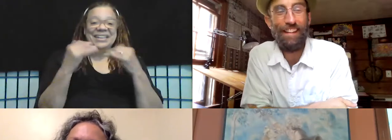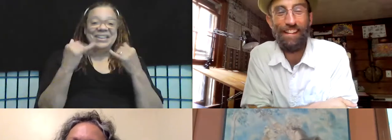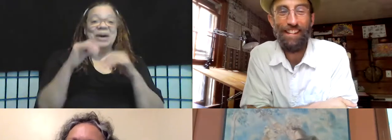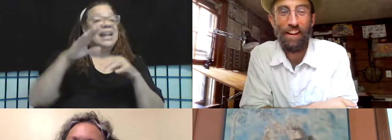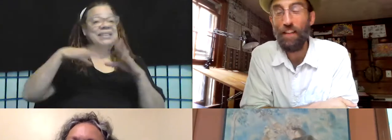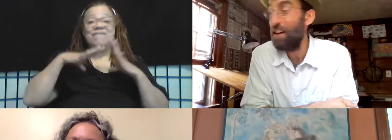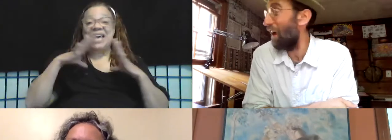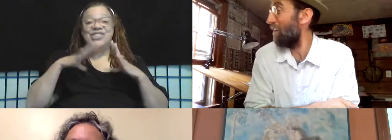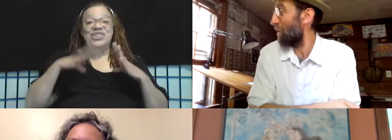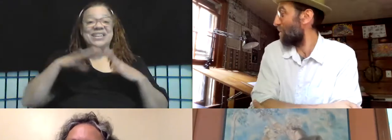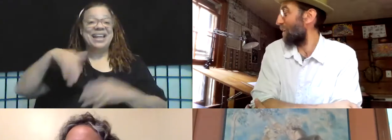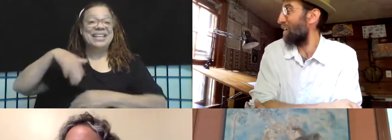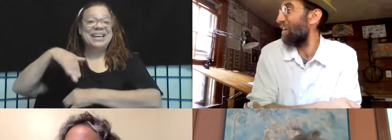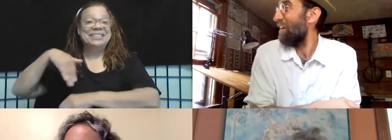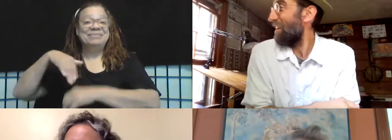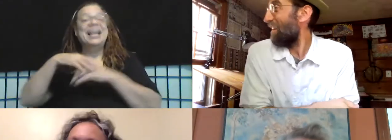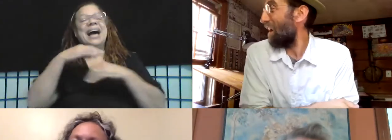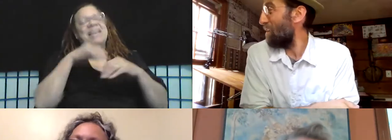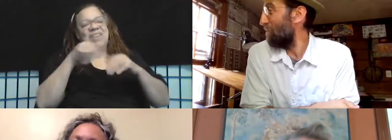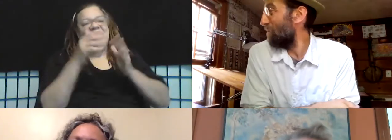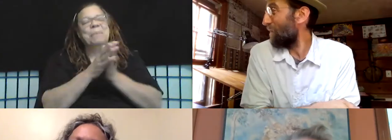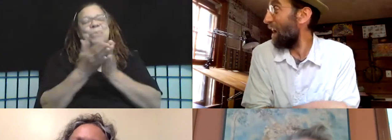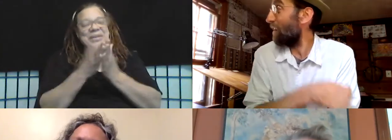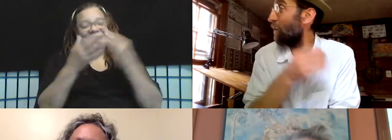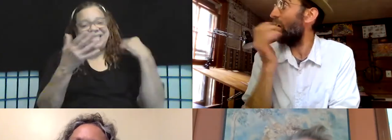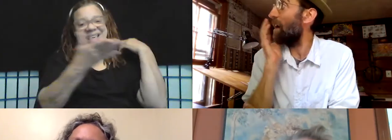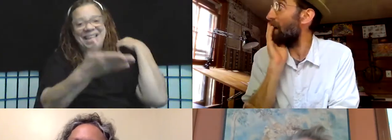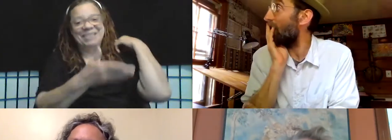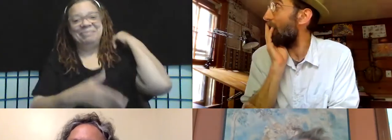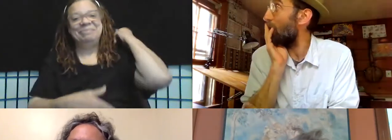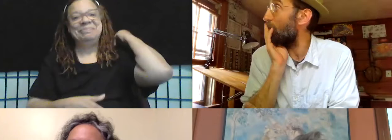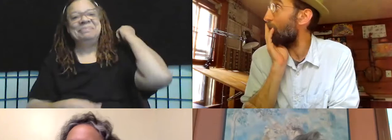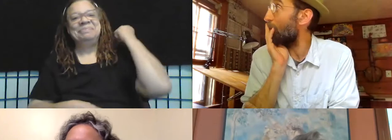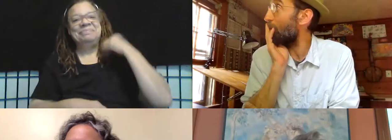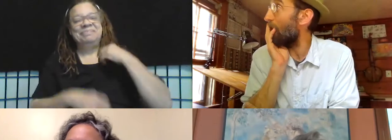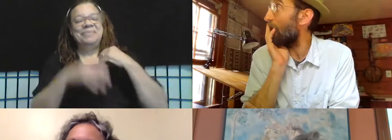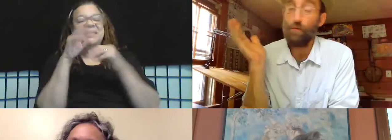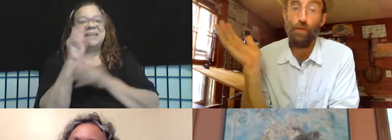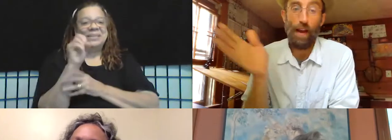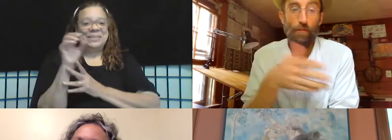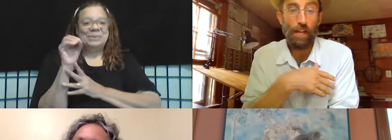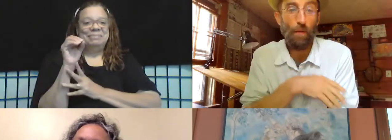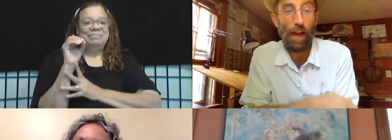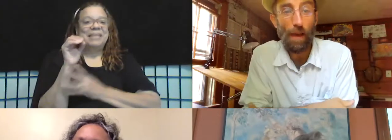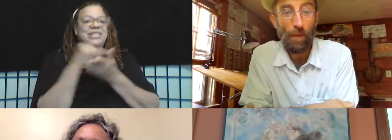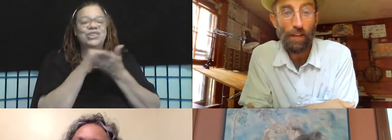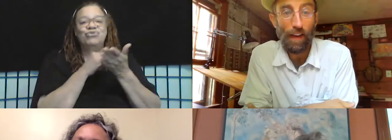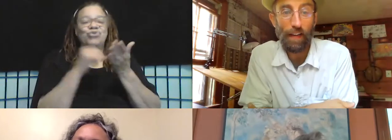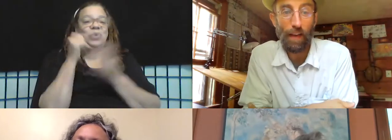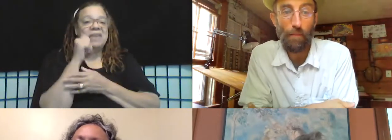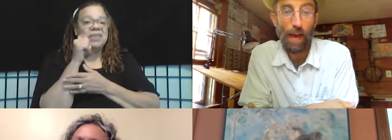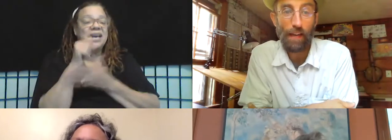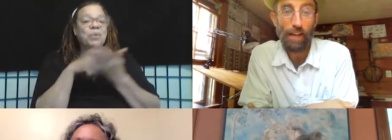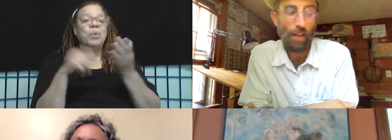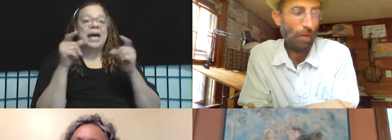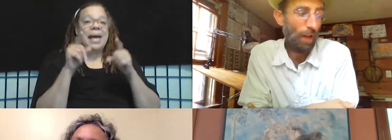vacation. No, then I have other books here. Yeah, so I just drew every day what happened, and